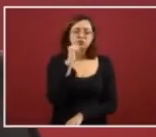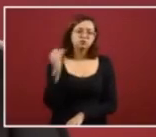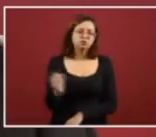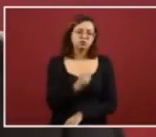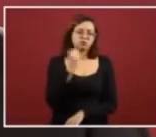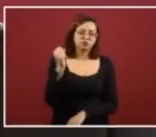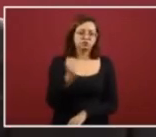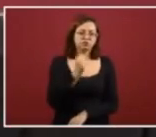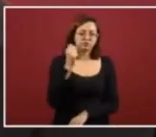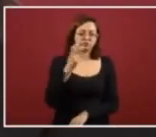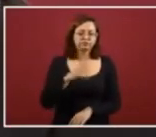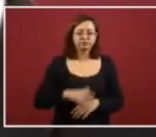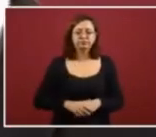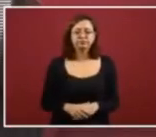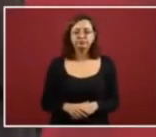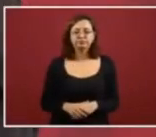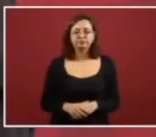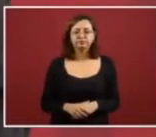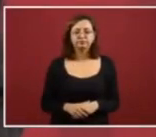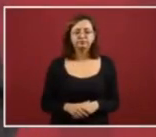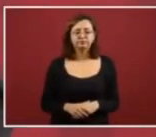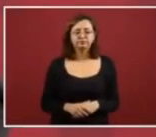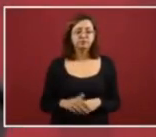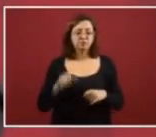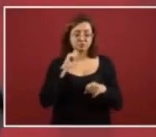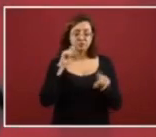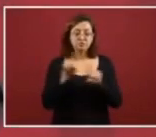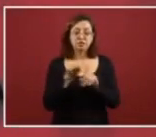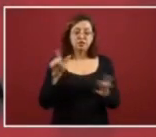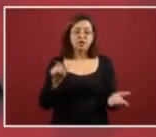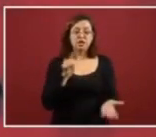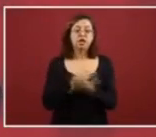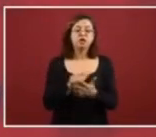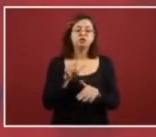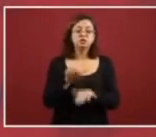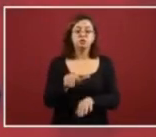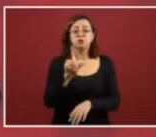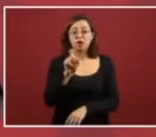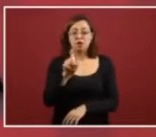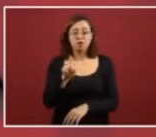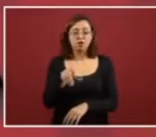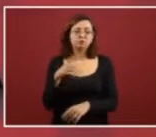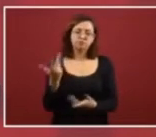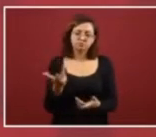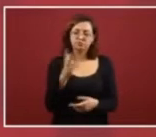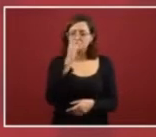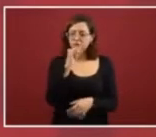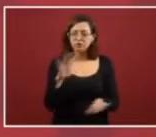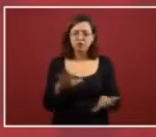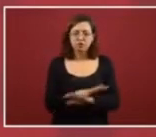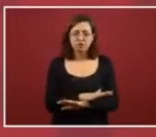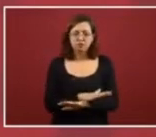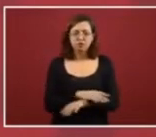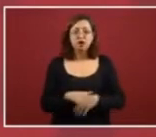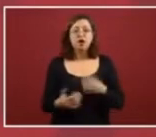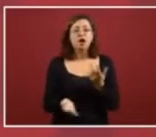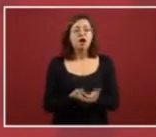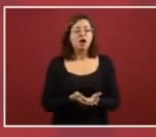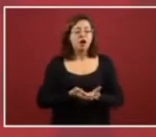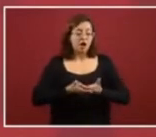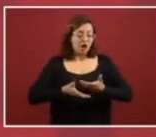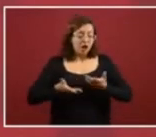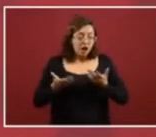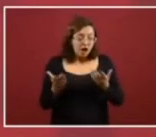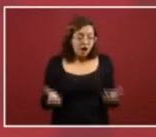ley and the law de la materia of the matter para la privatización regarding de la, privatization ahora, of water.